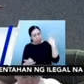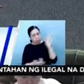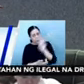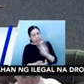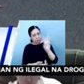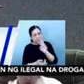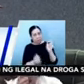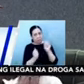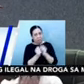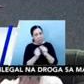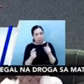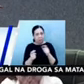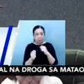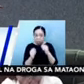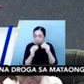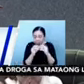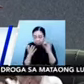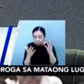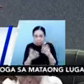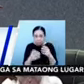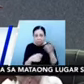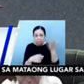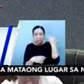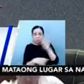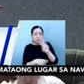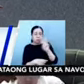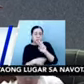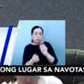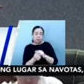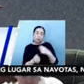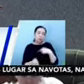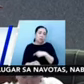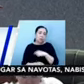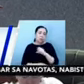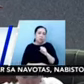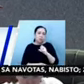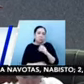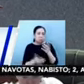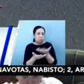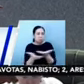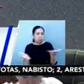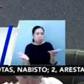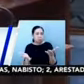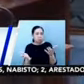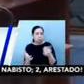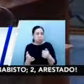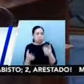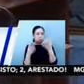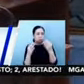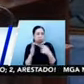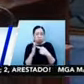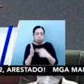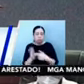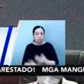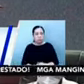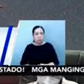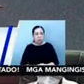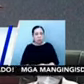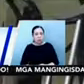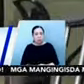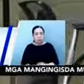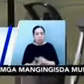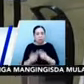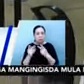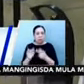very fair about it. He did join us last Wednesday. So I leave it now to the majority leader to make the proposition. I just want